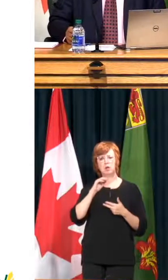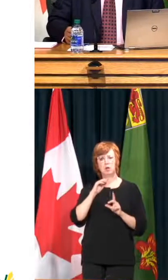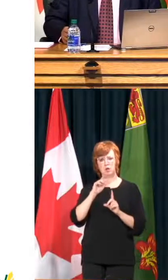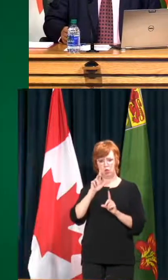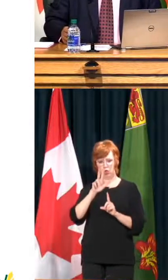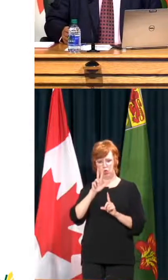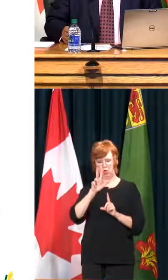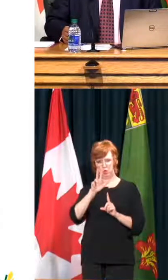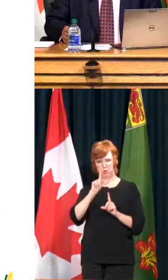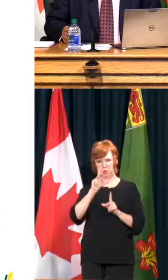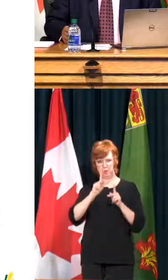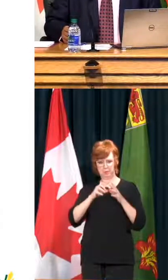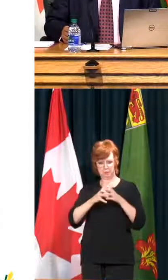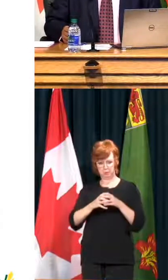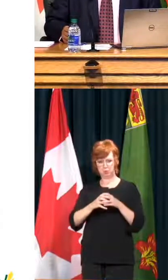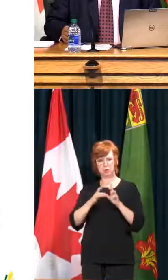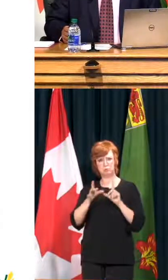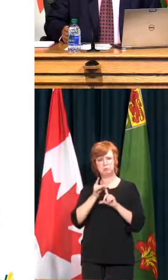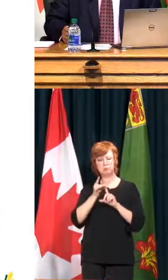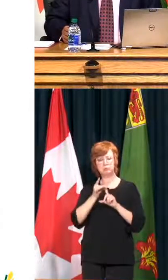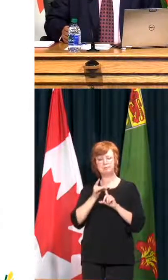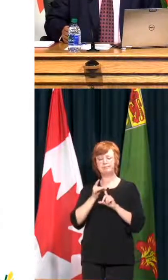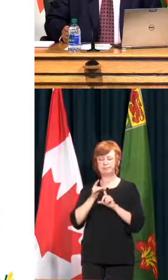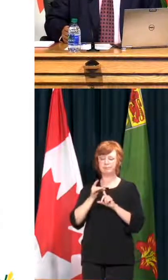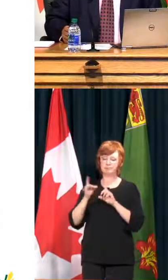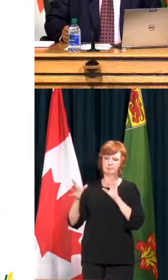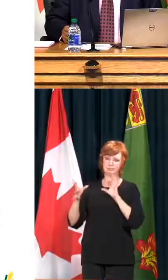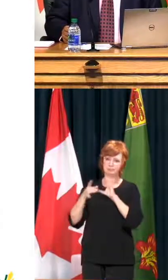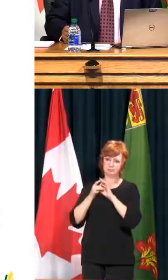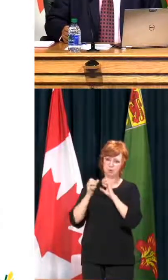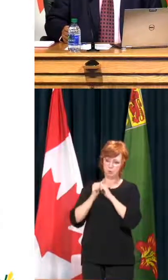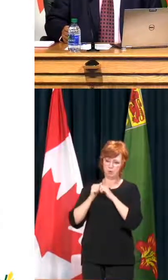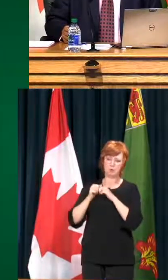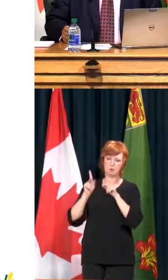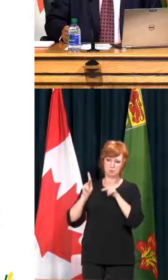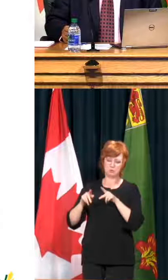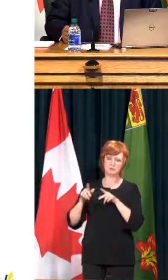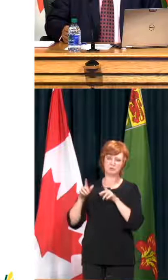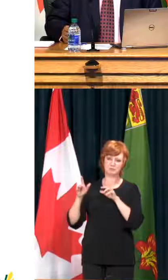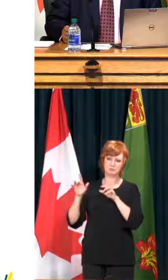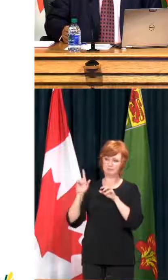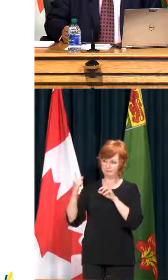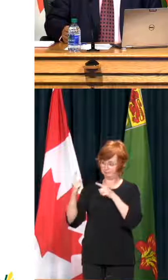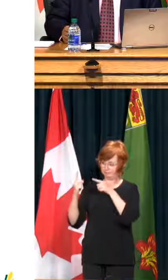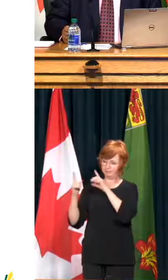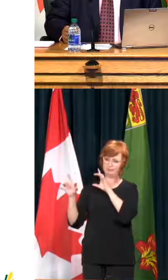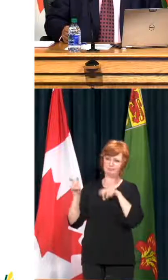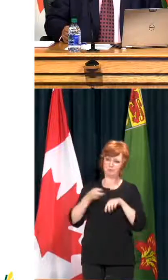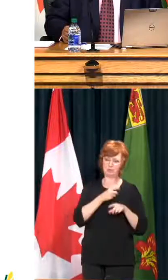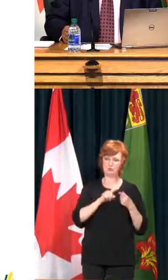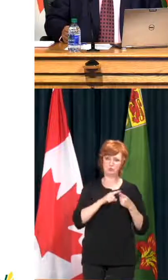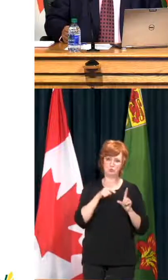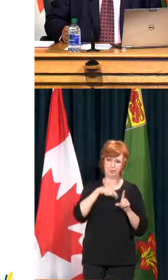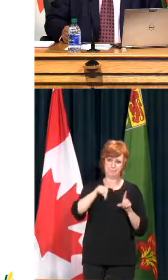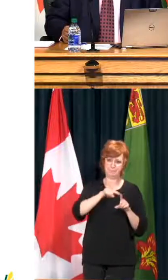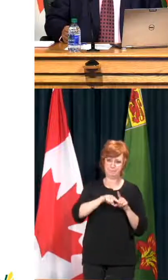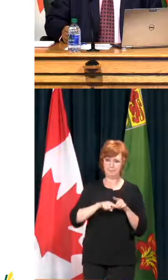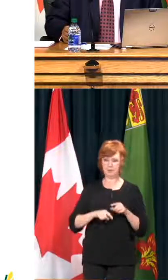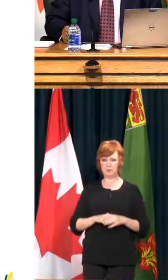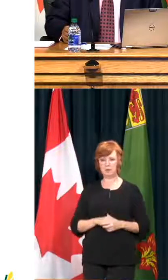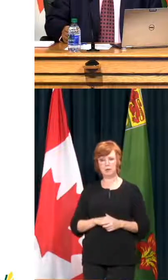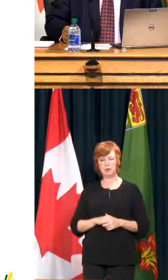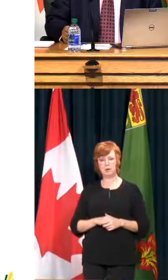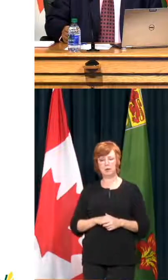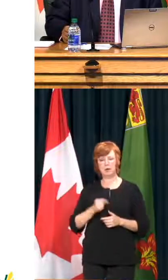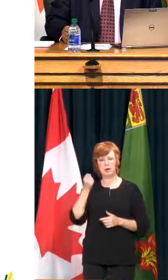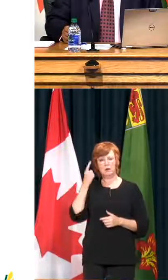and also exposed in mass gatherings. And we have to recognize that we have very few people who we can't find a source of